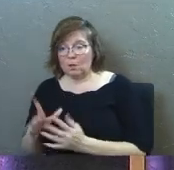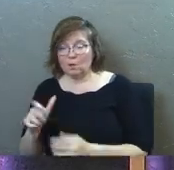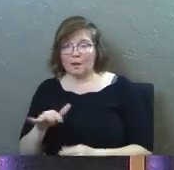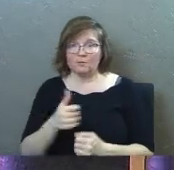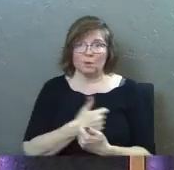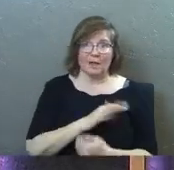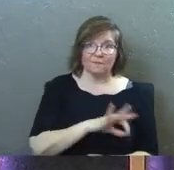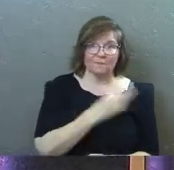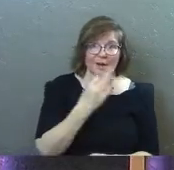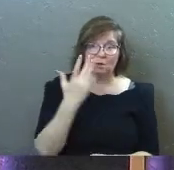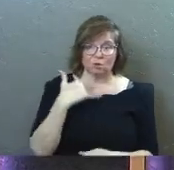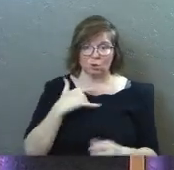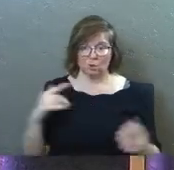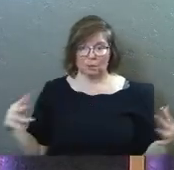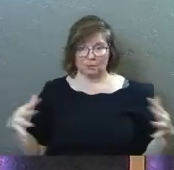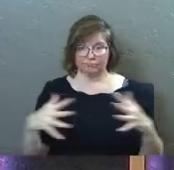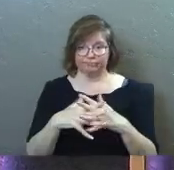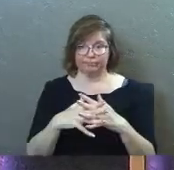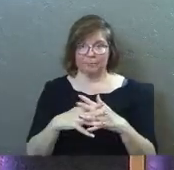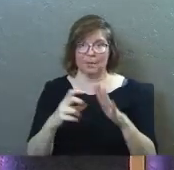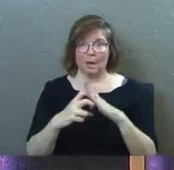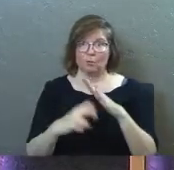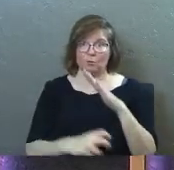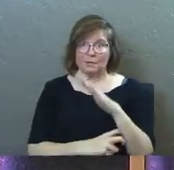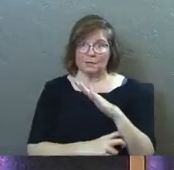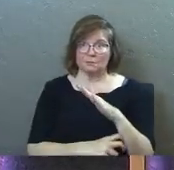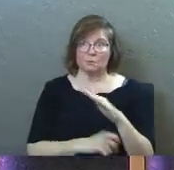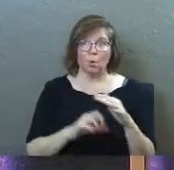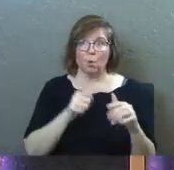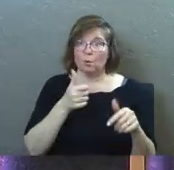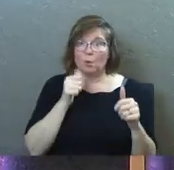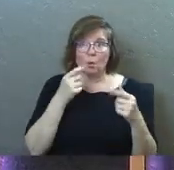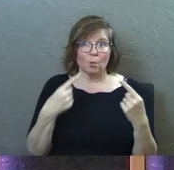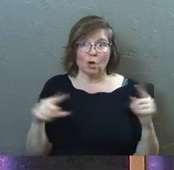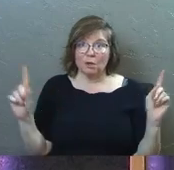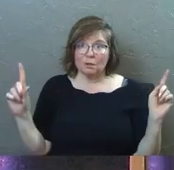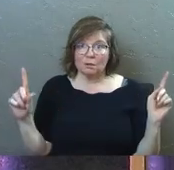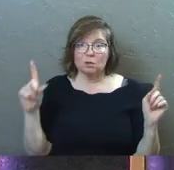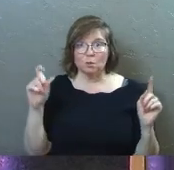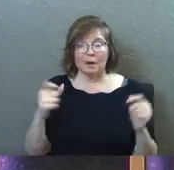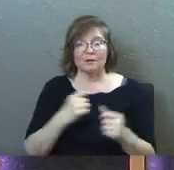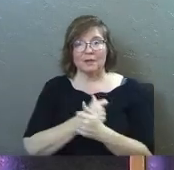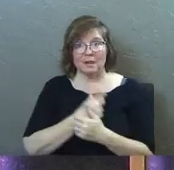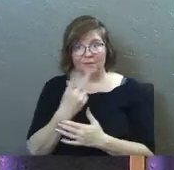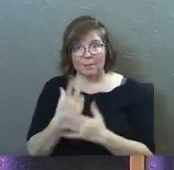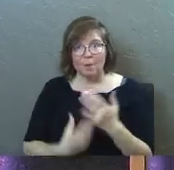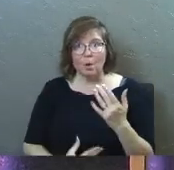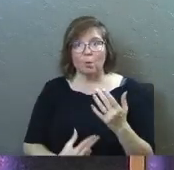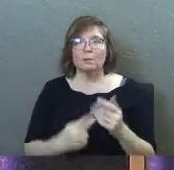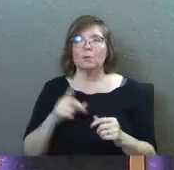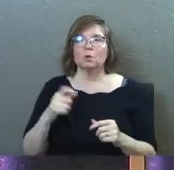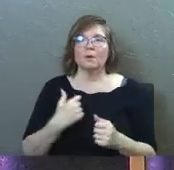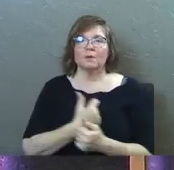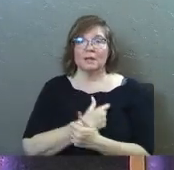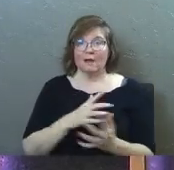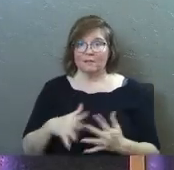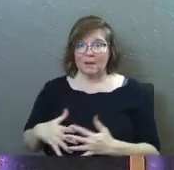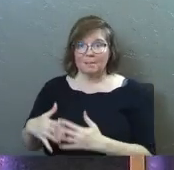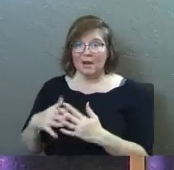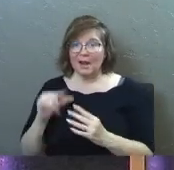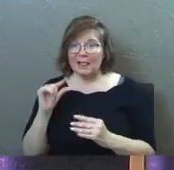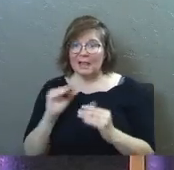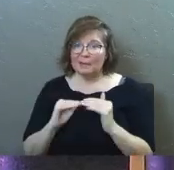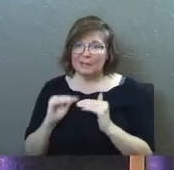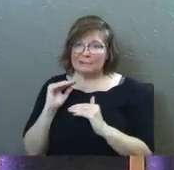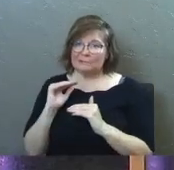got to love France so that you can build a bridge. Amen? Otherwise, it won't work. You got to love them both, but you got to love America just